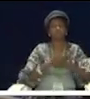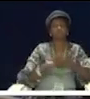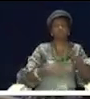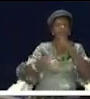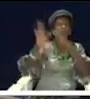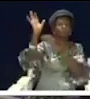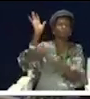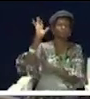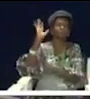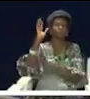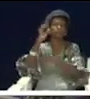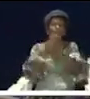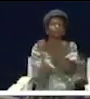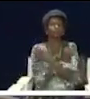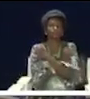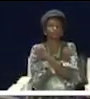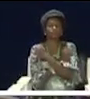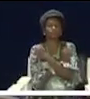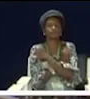God loves